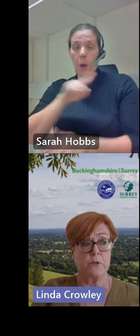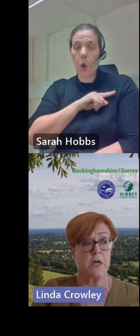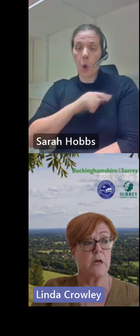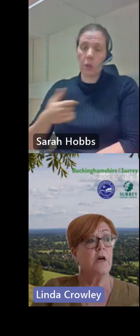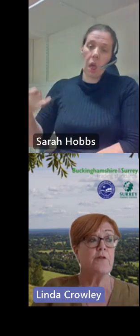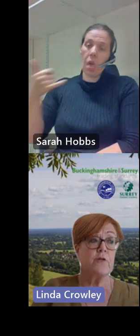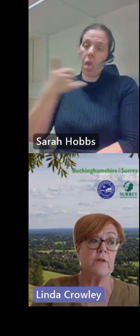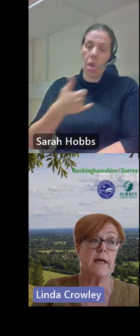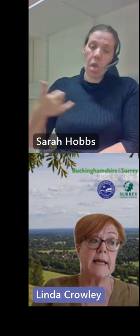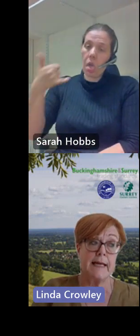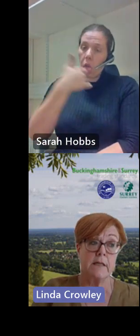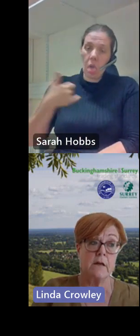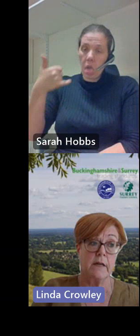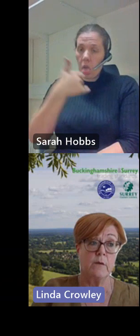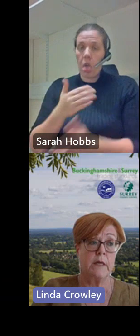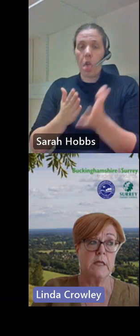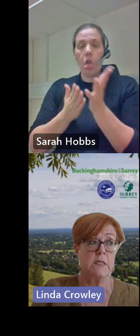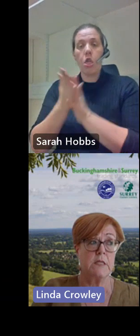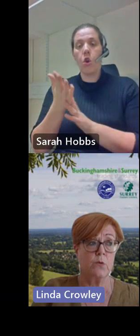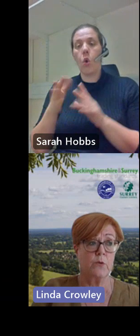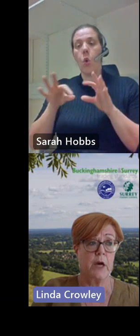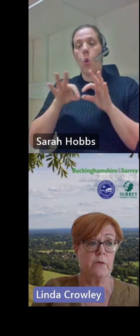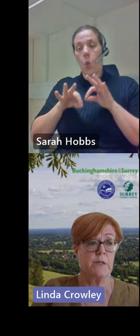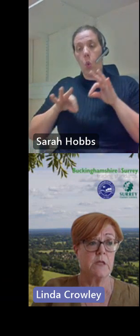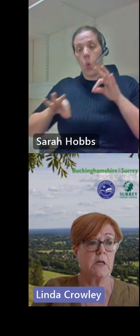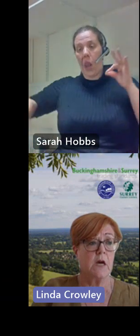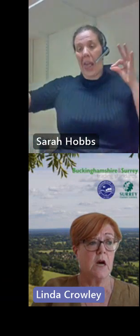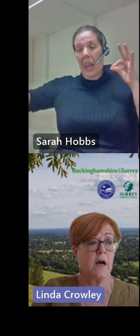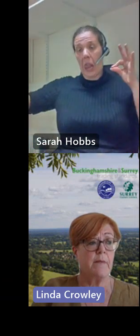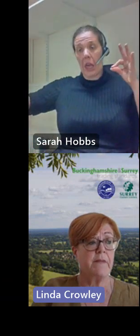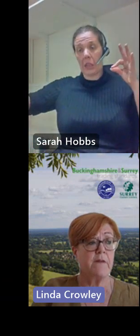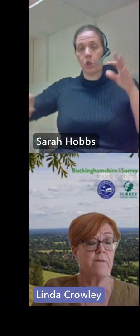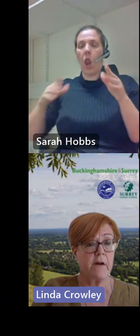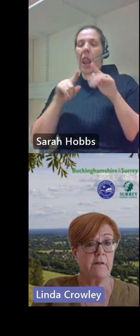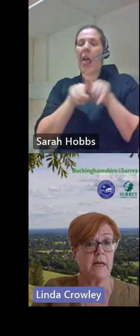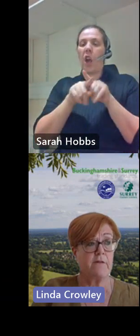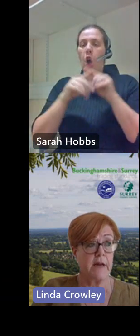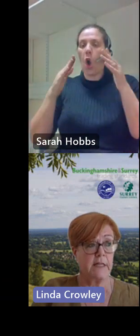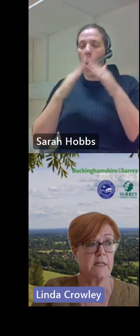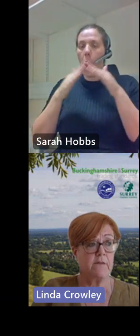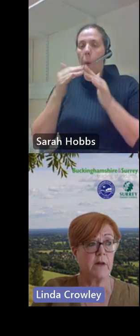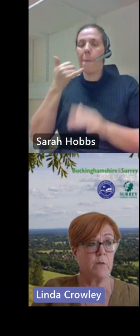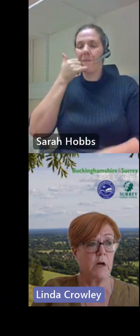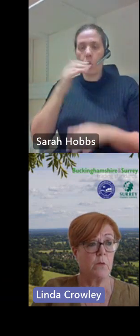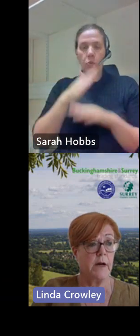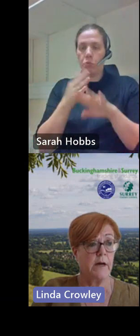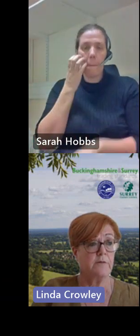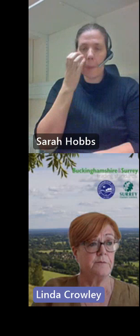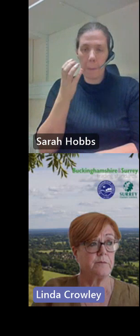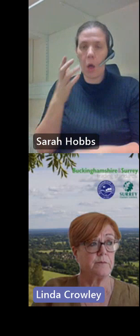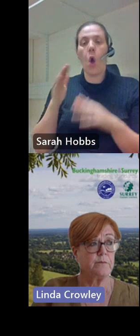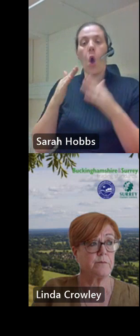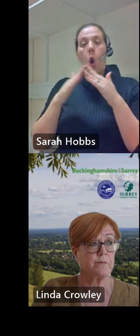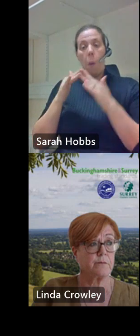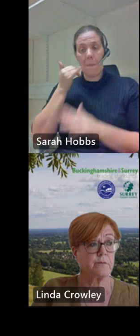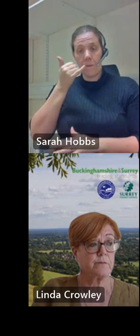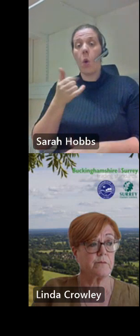telephone calls through their landline, we can install those. And they're very effective. They work well.